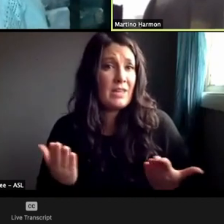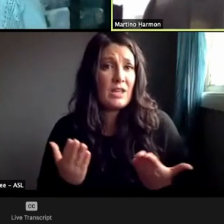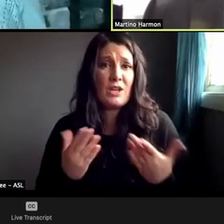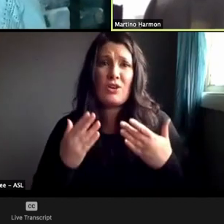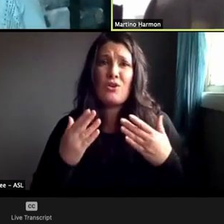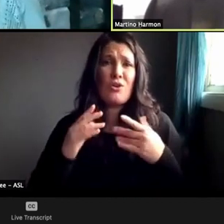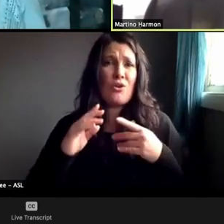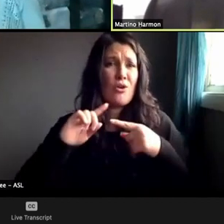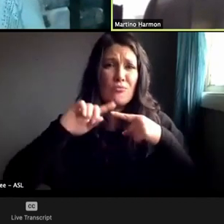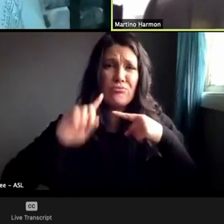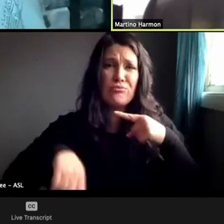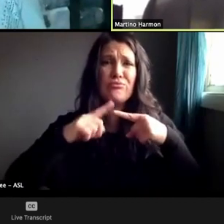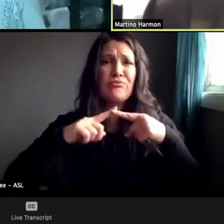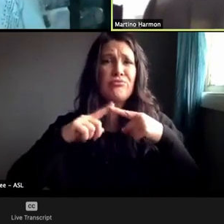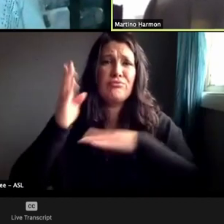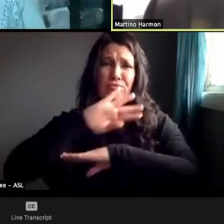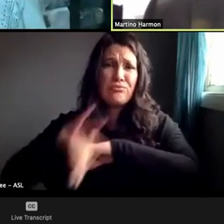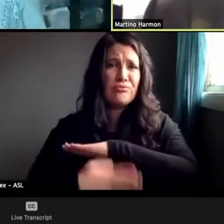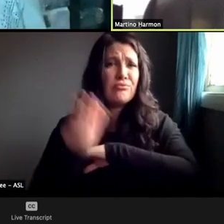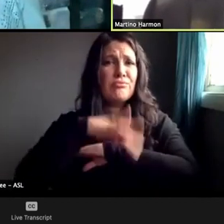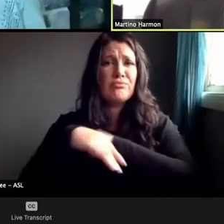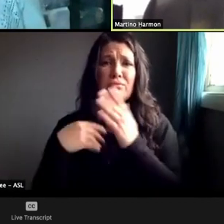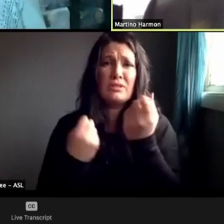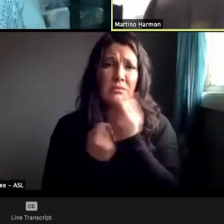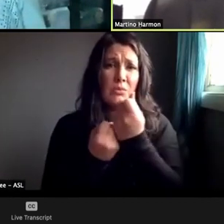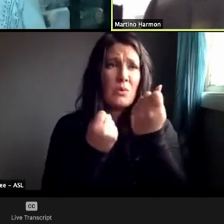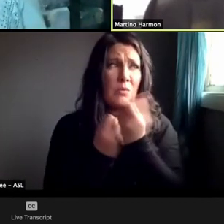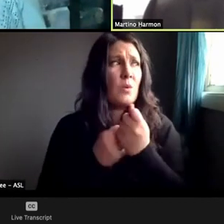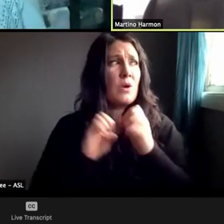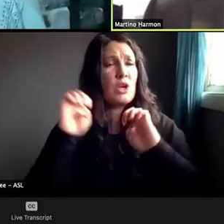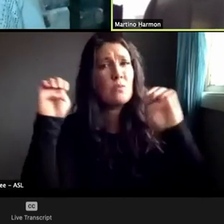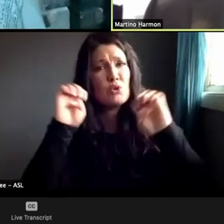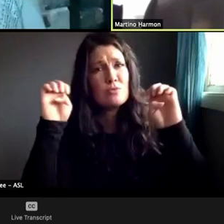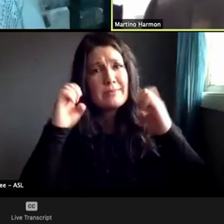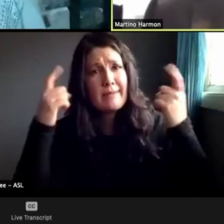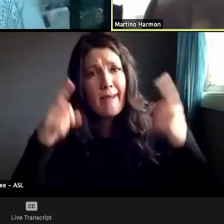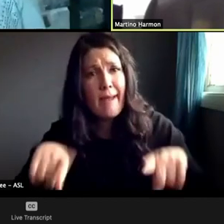range of support related to student emergency needs,